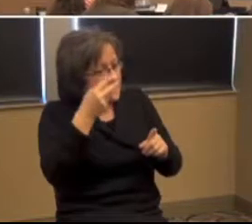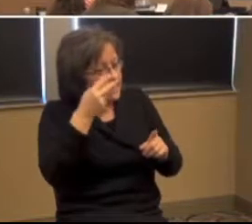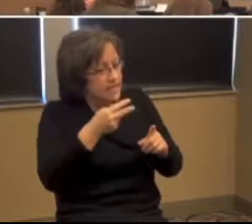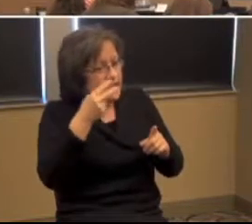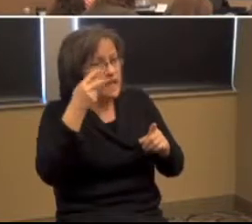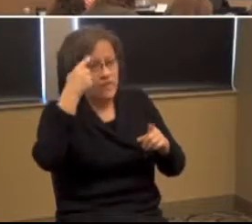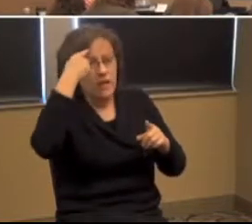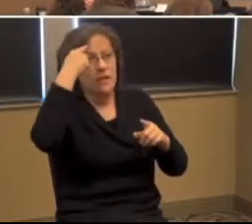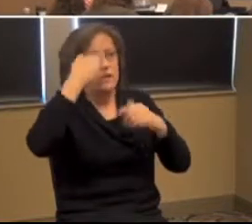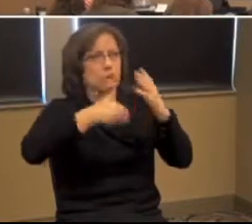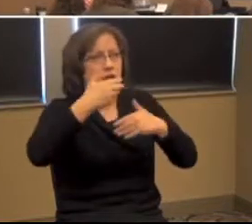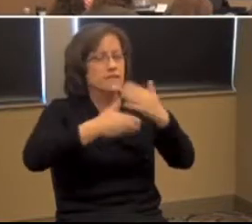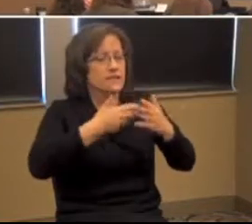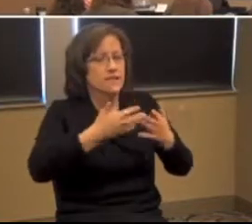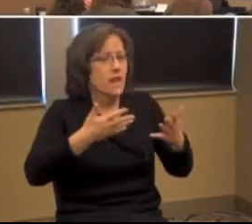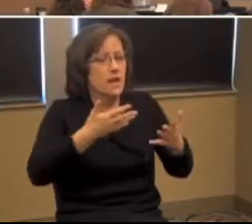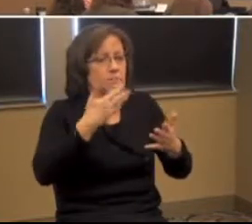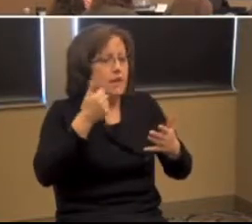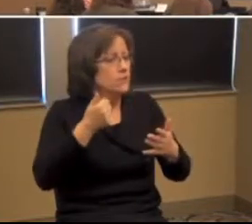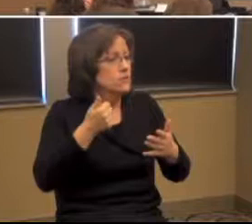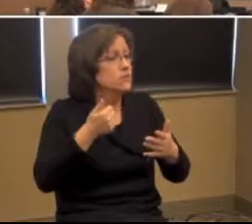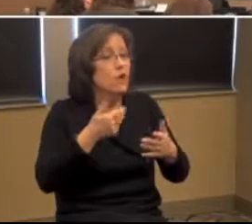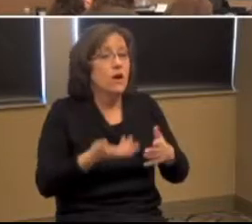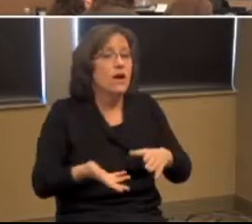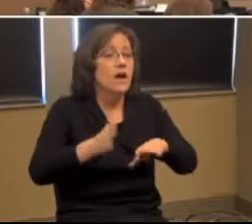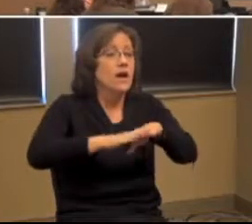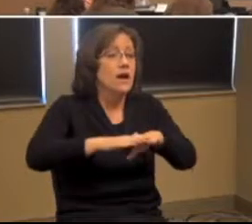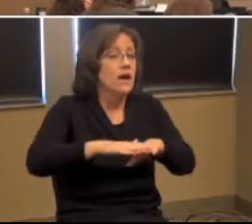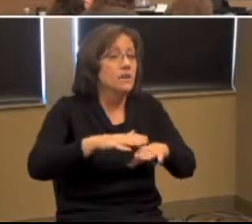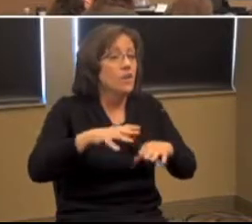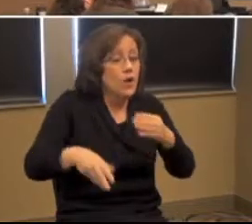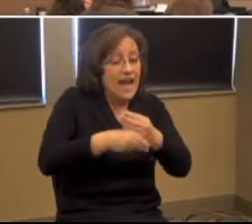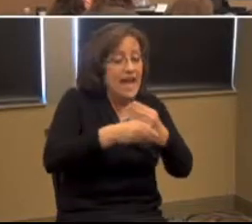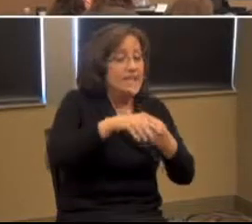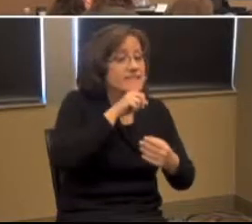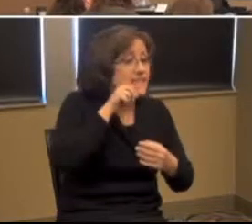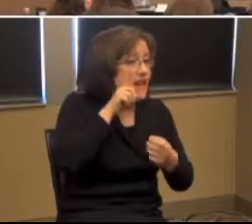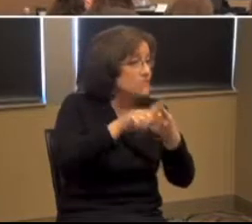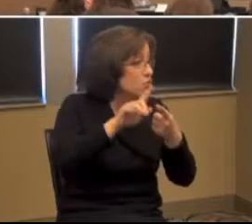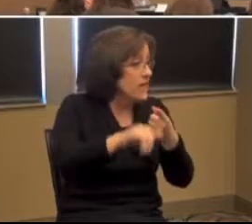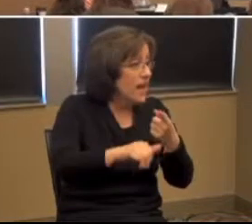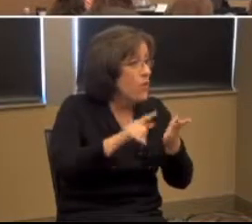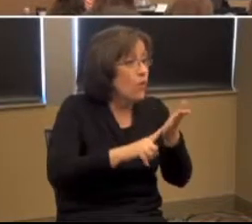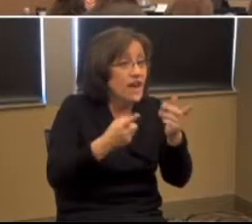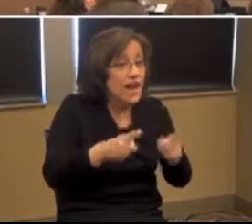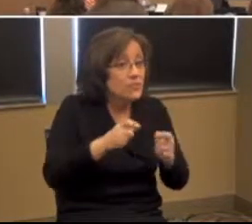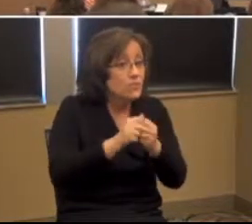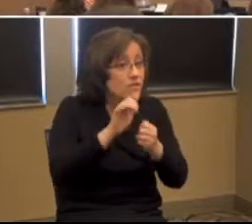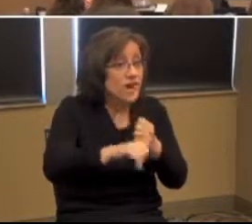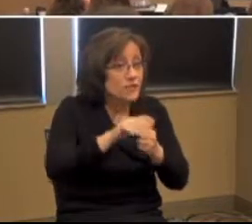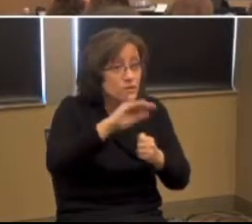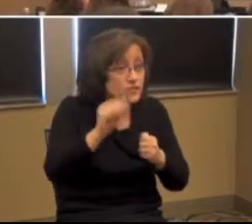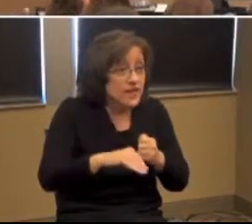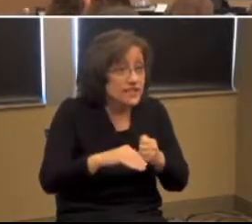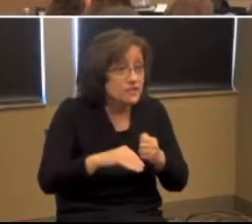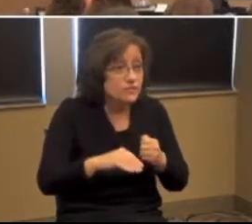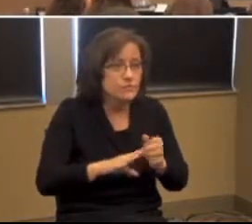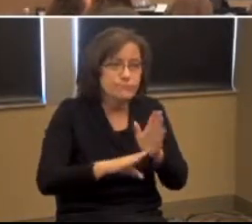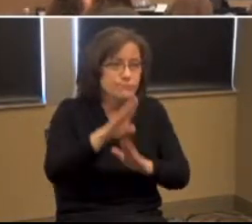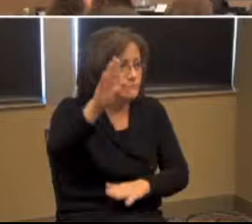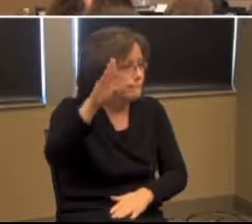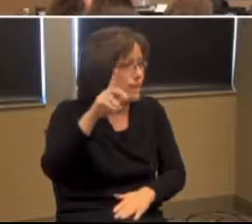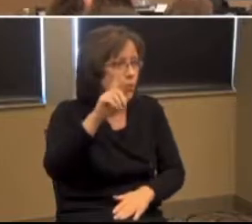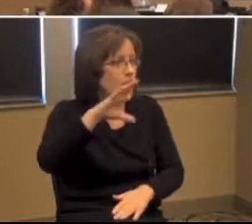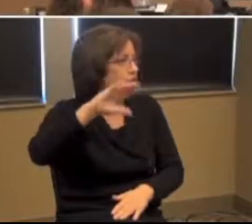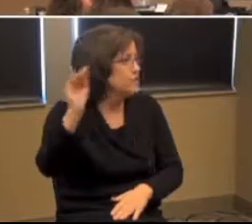add deafness on top of that, what just happened to that percentage? Woo! Yeah, we're pretty much talking about 100% of our kids